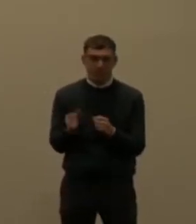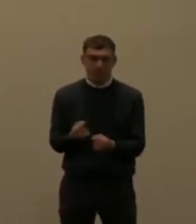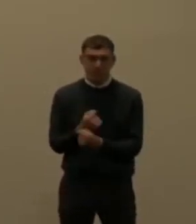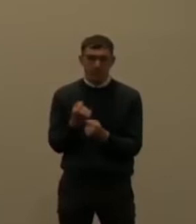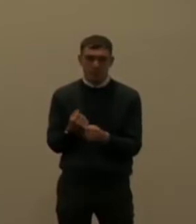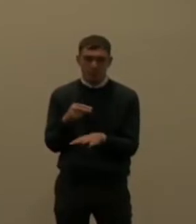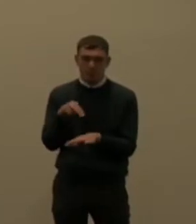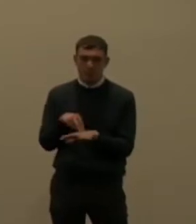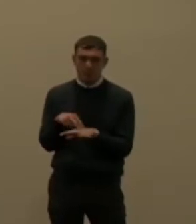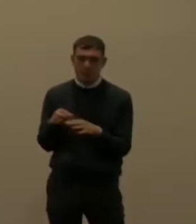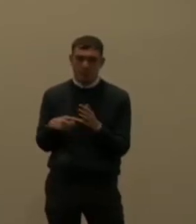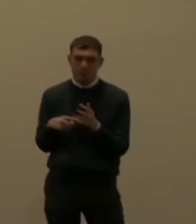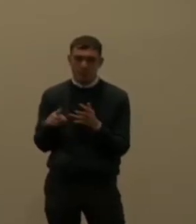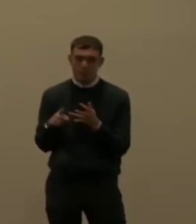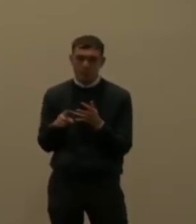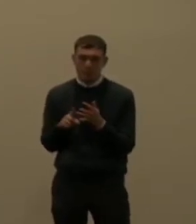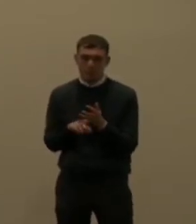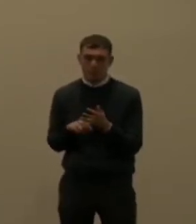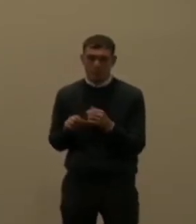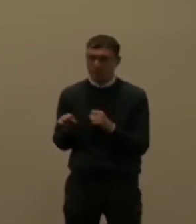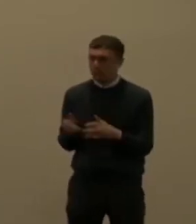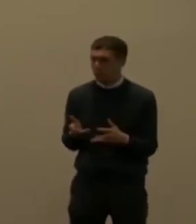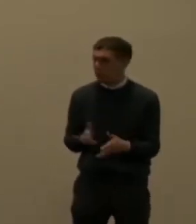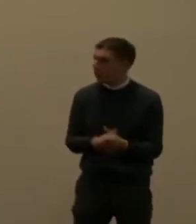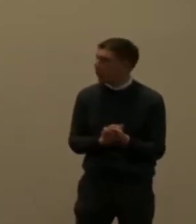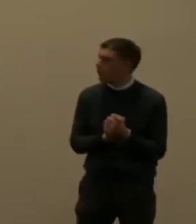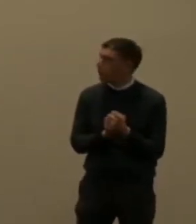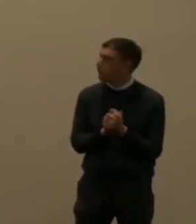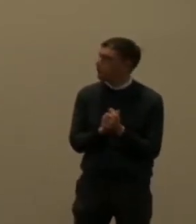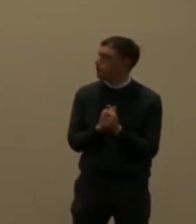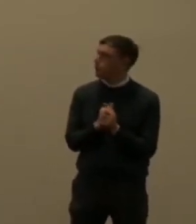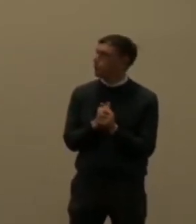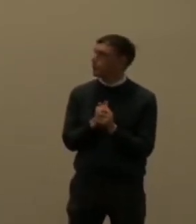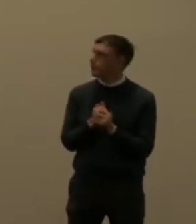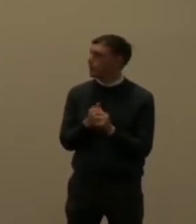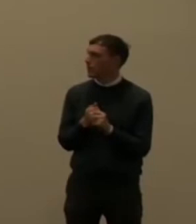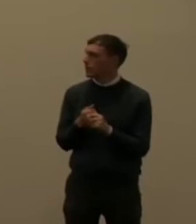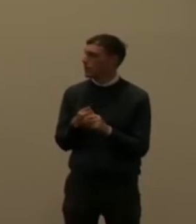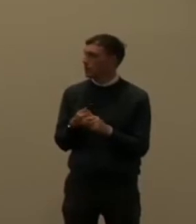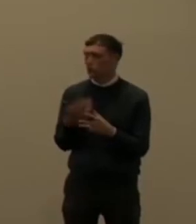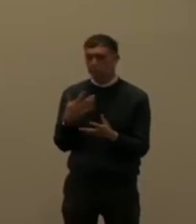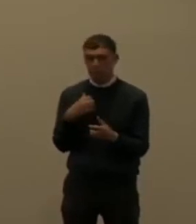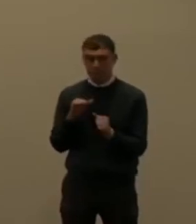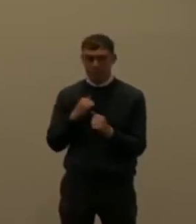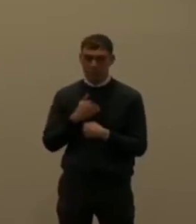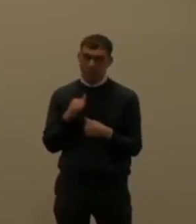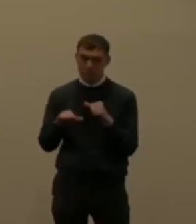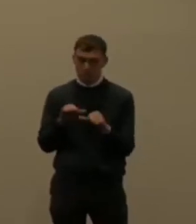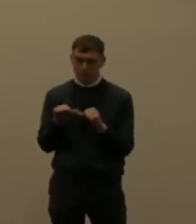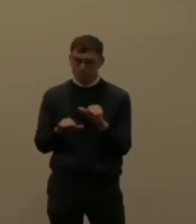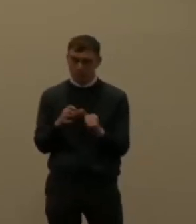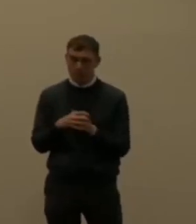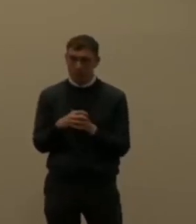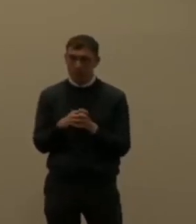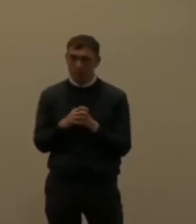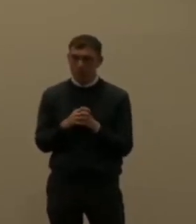procedure called Power Platform Tool Installer. So this will install the different tools in my process. Then what I want to